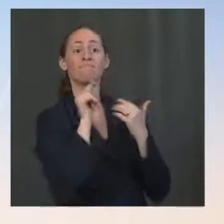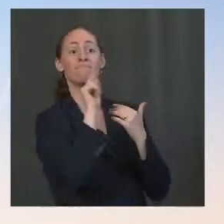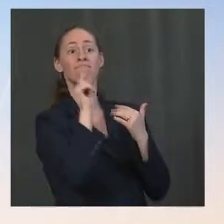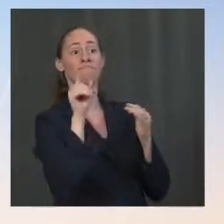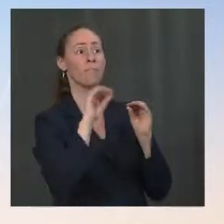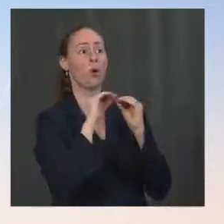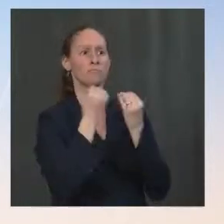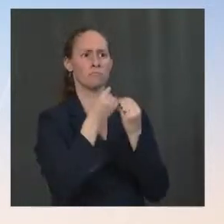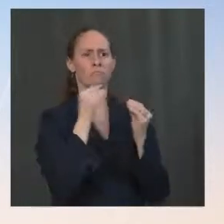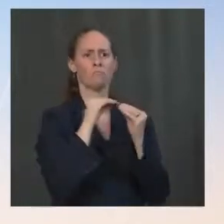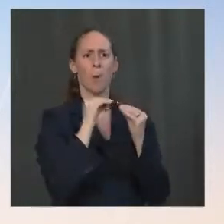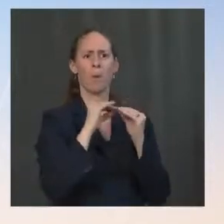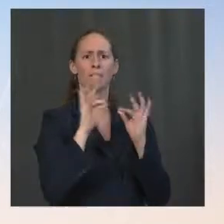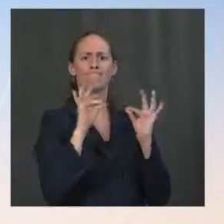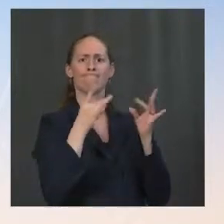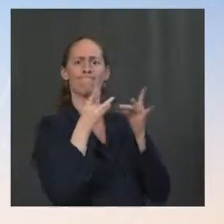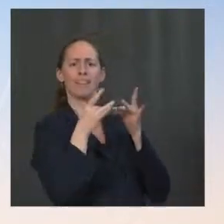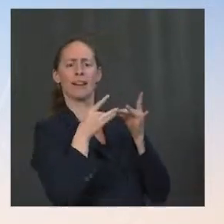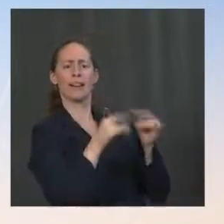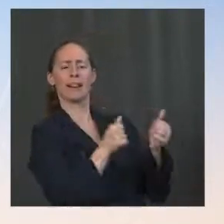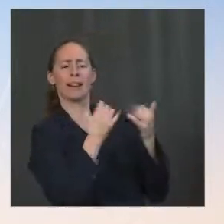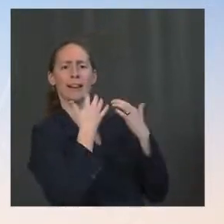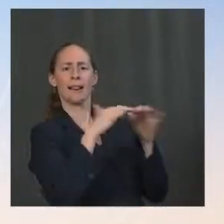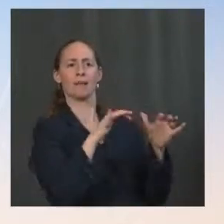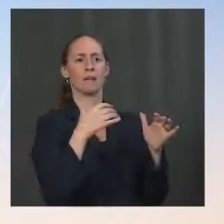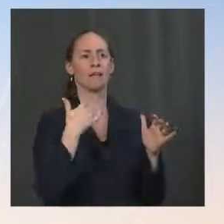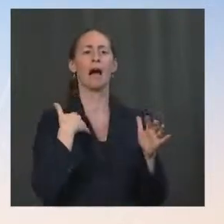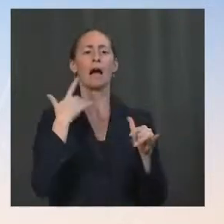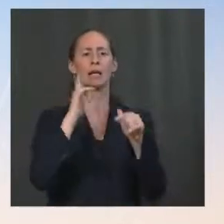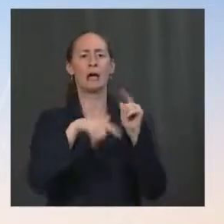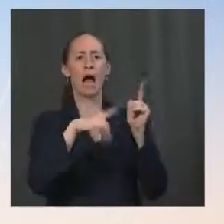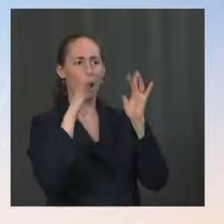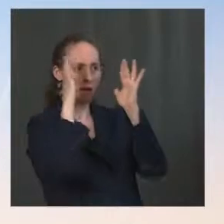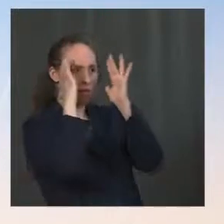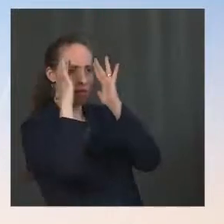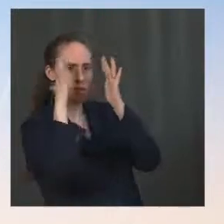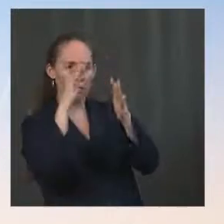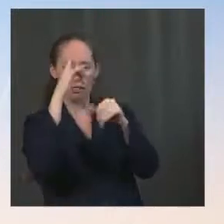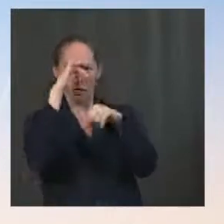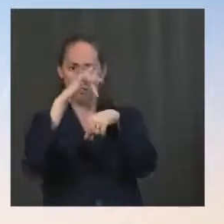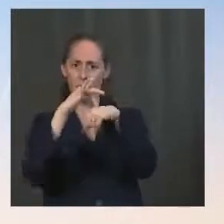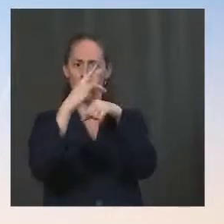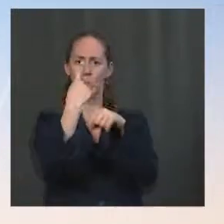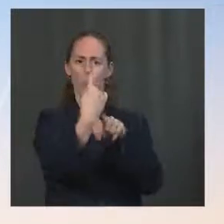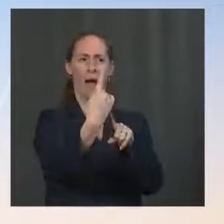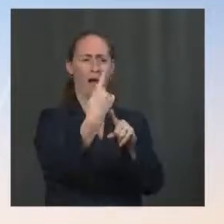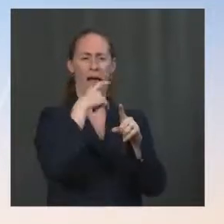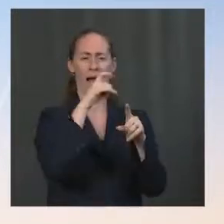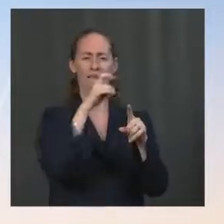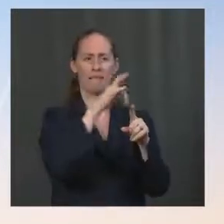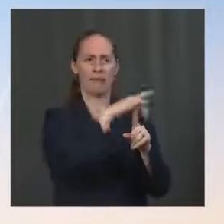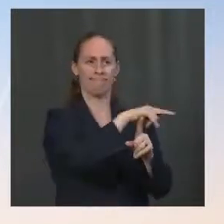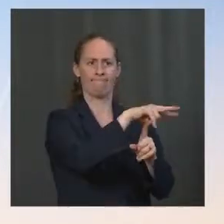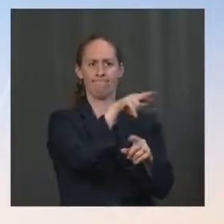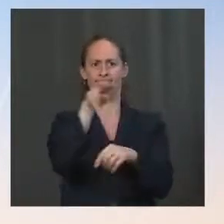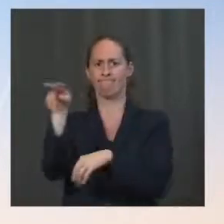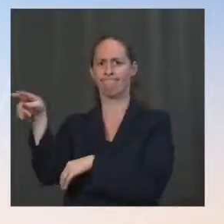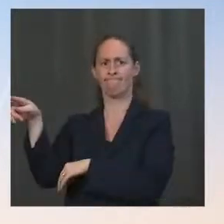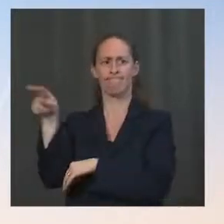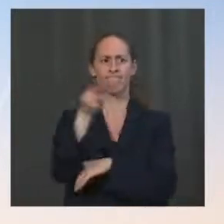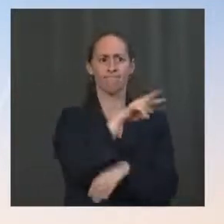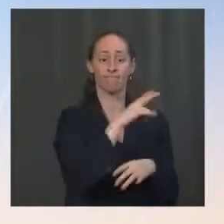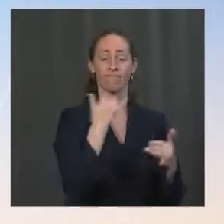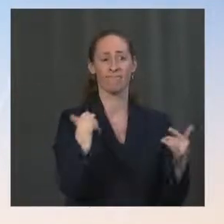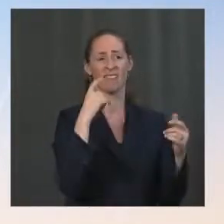on those as being one of the root reasons why he brought our men and women home. Go ahead. Does the administration have